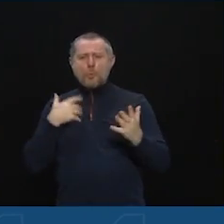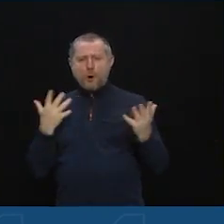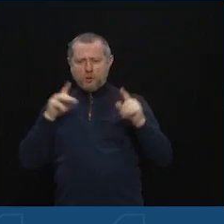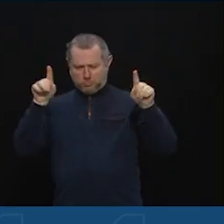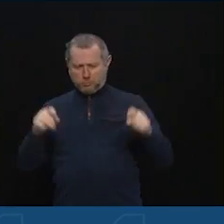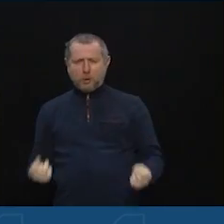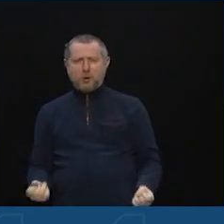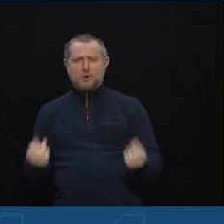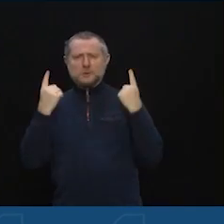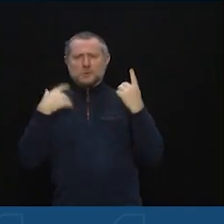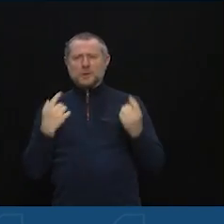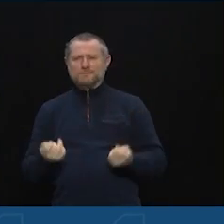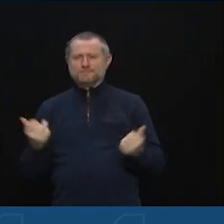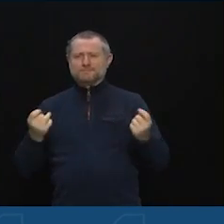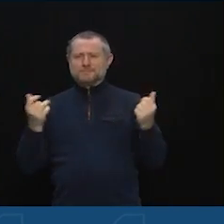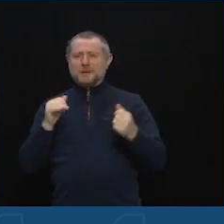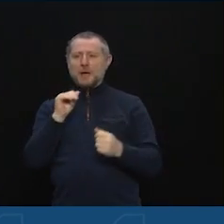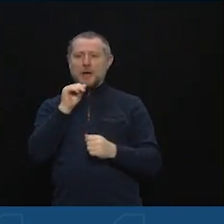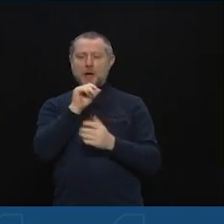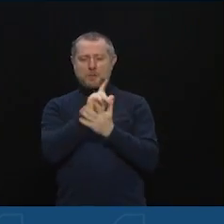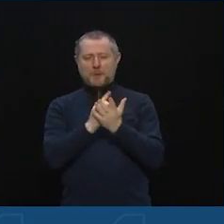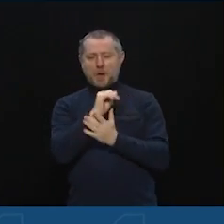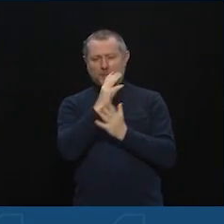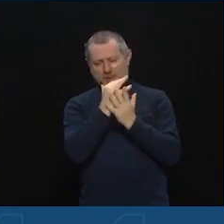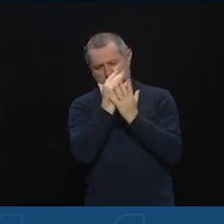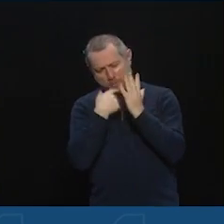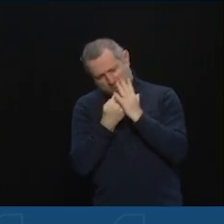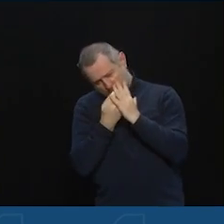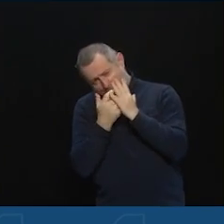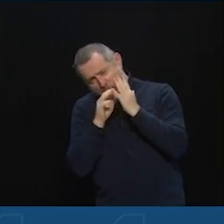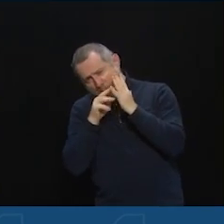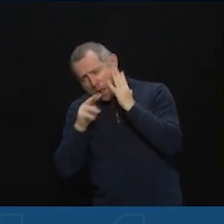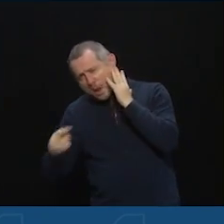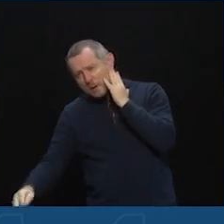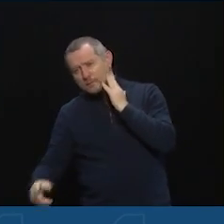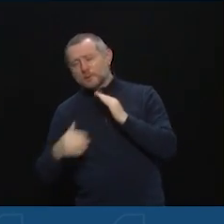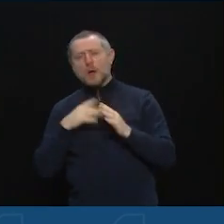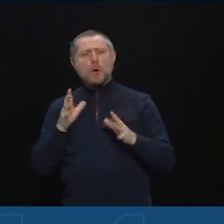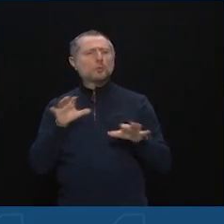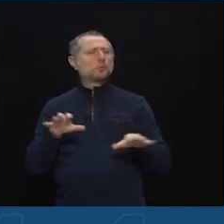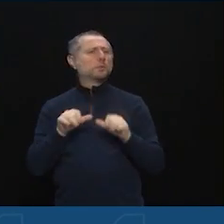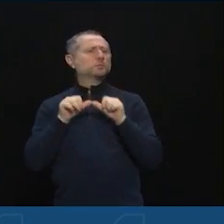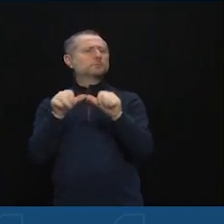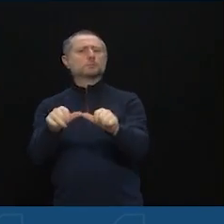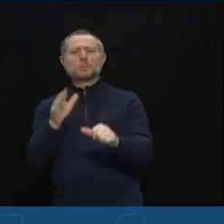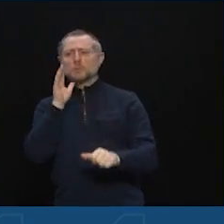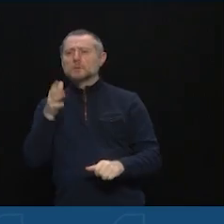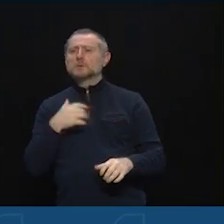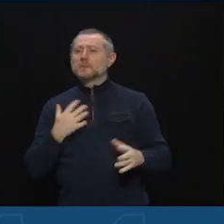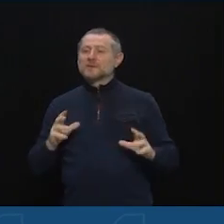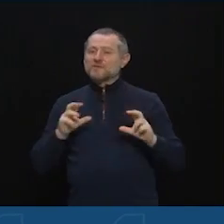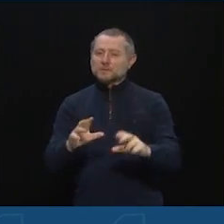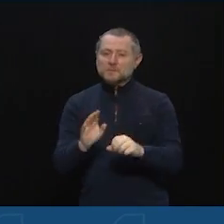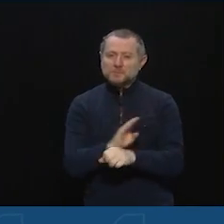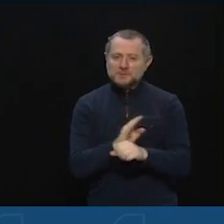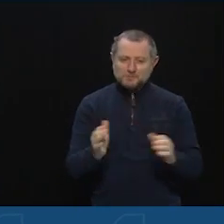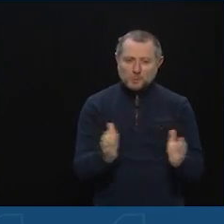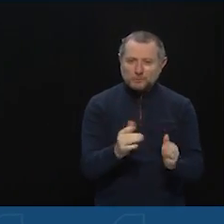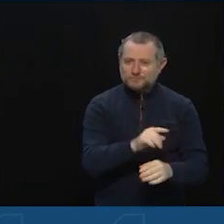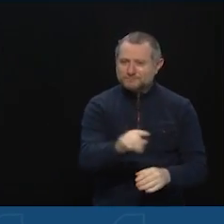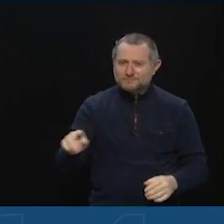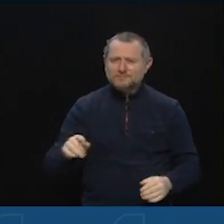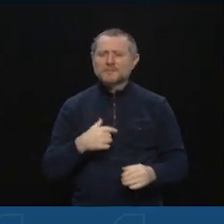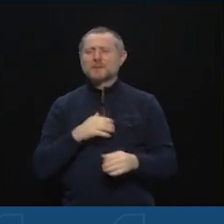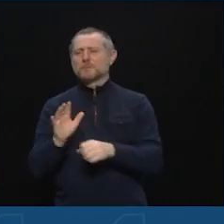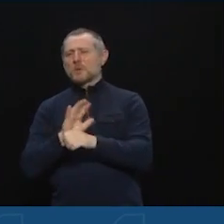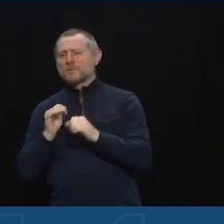law and question every part of it. So I'm going to continue doing that, investing in our small businesses, the movie theaters, our restaurants,